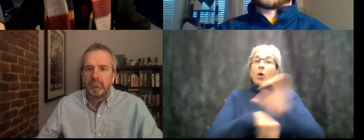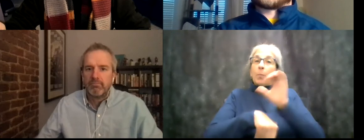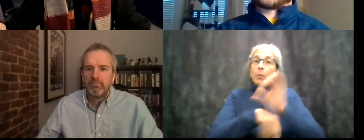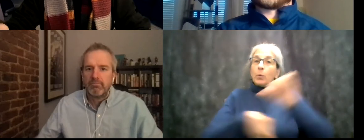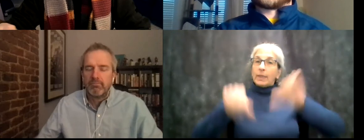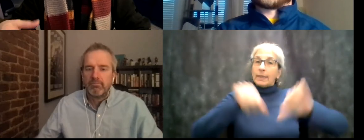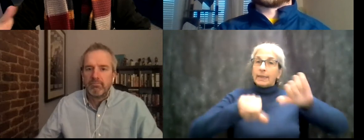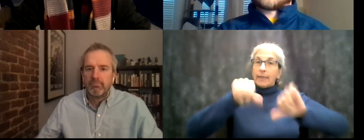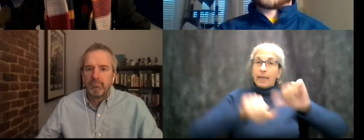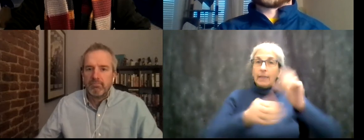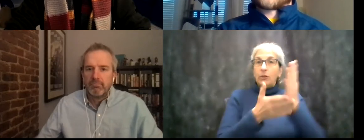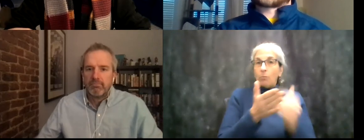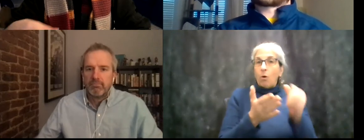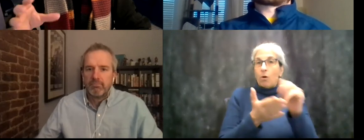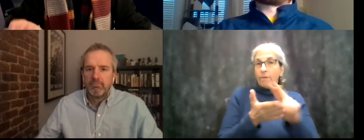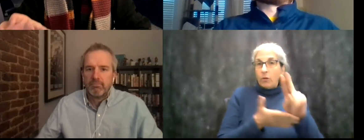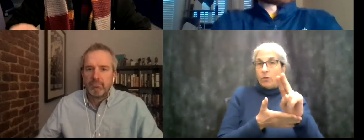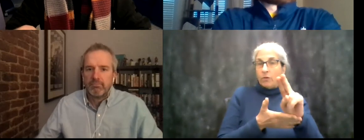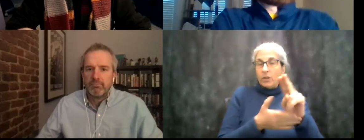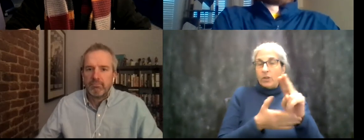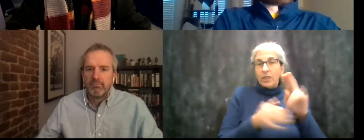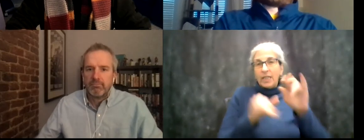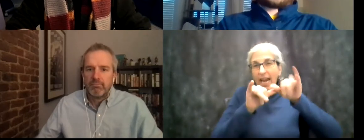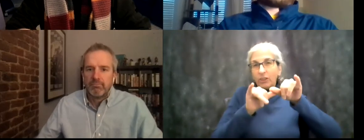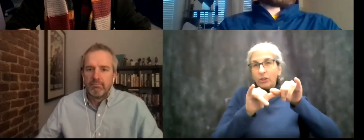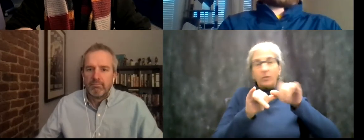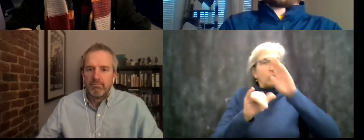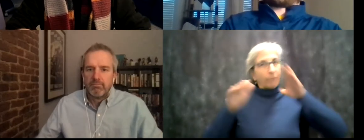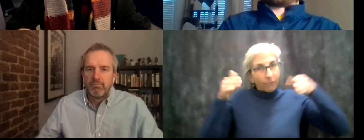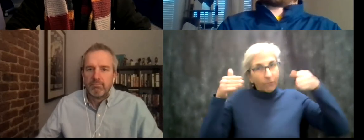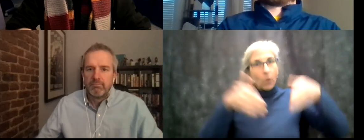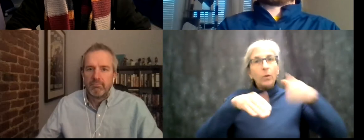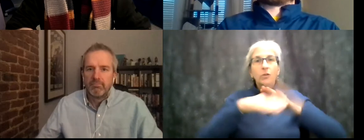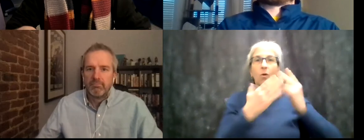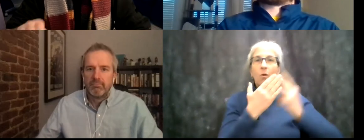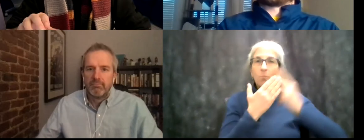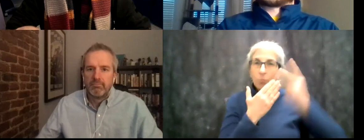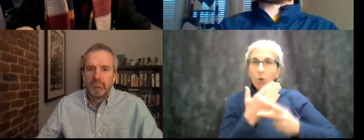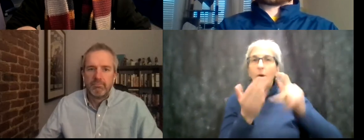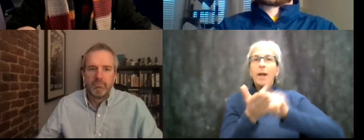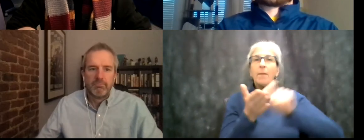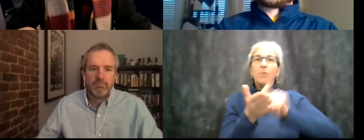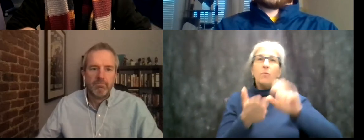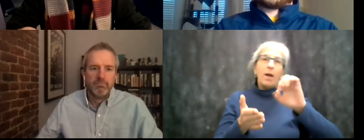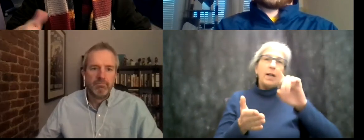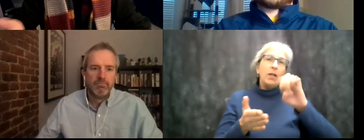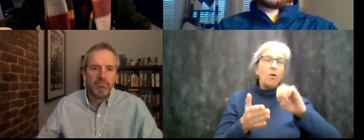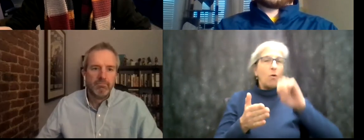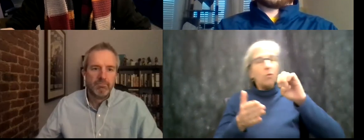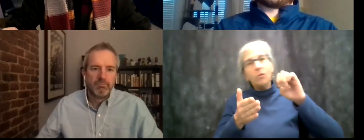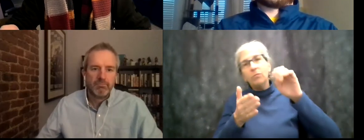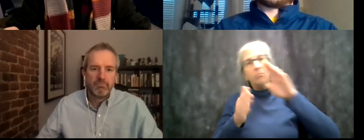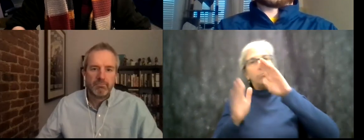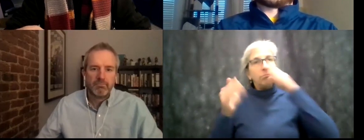university, engineering. So it's very, very programming oriented and only programming. In